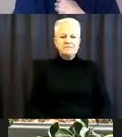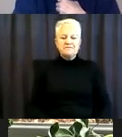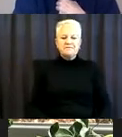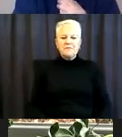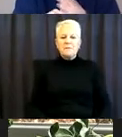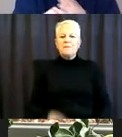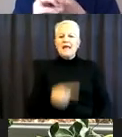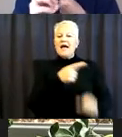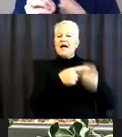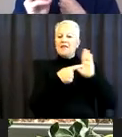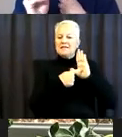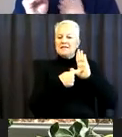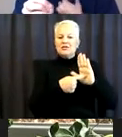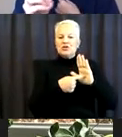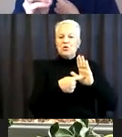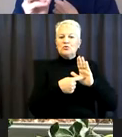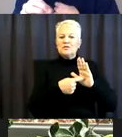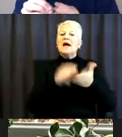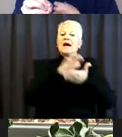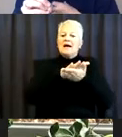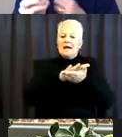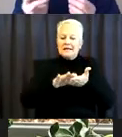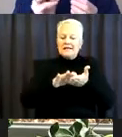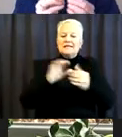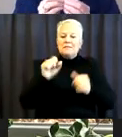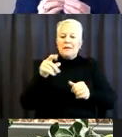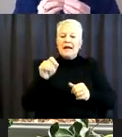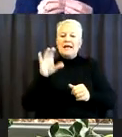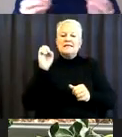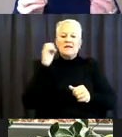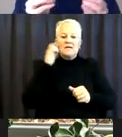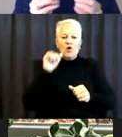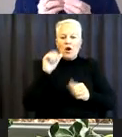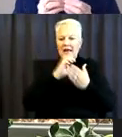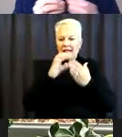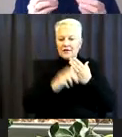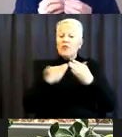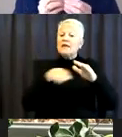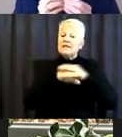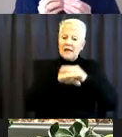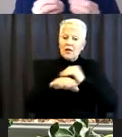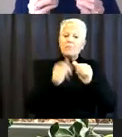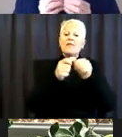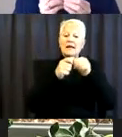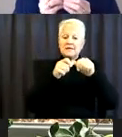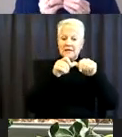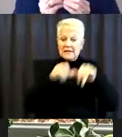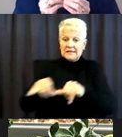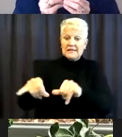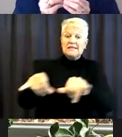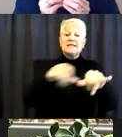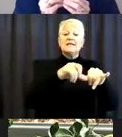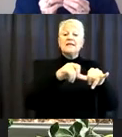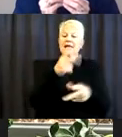This shows a uncluttered space for a calendar. It's accessible, it's consistent, and it's kept neat. Oftentimes